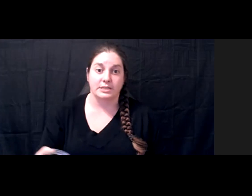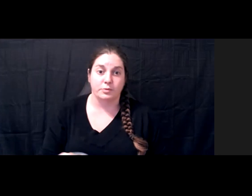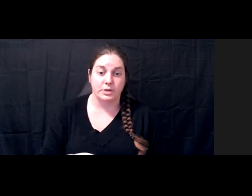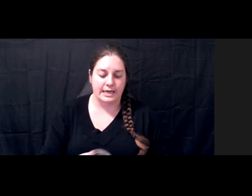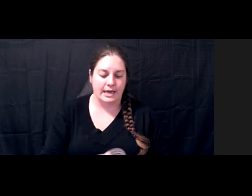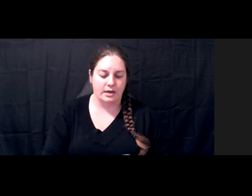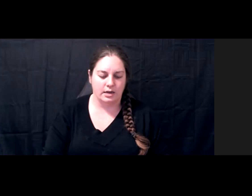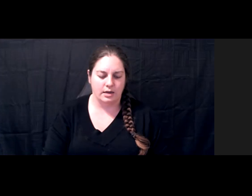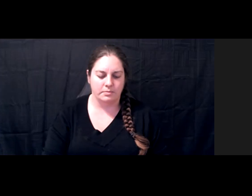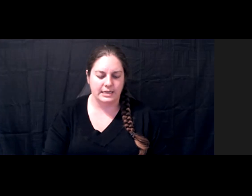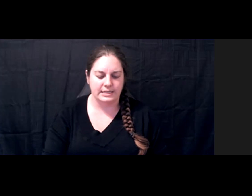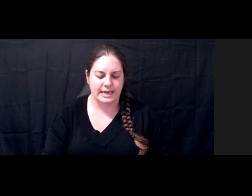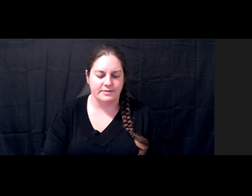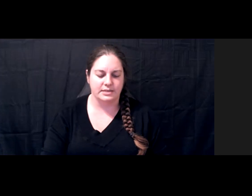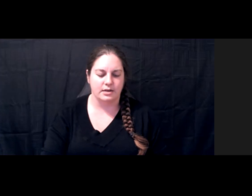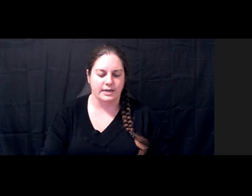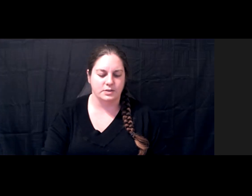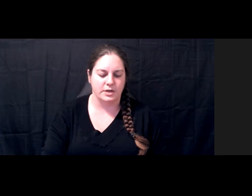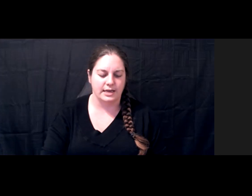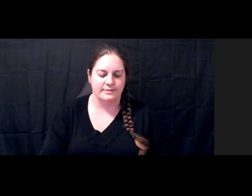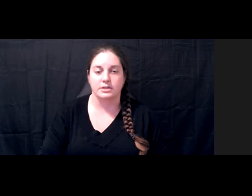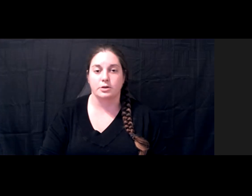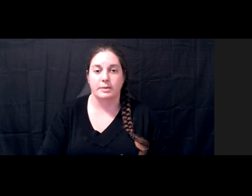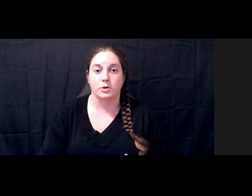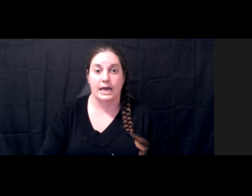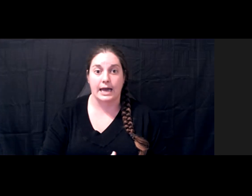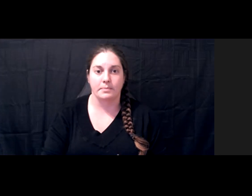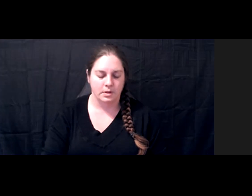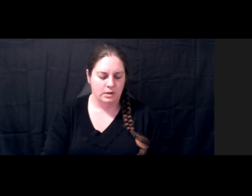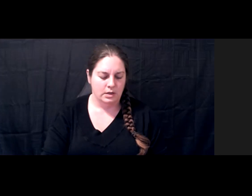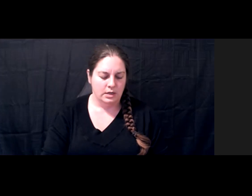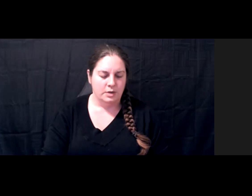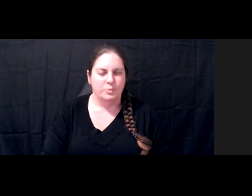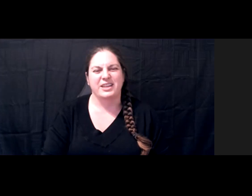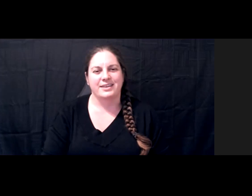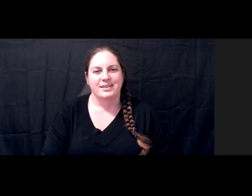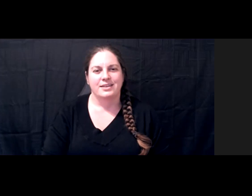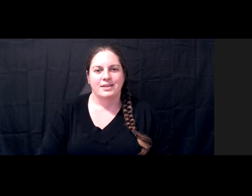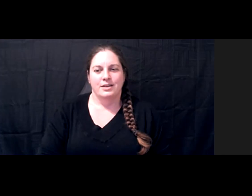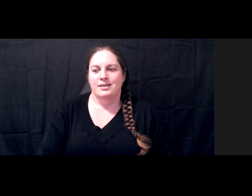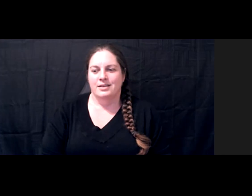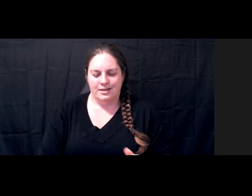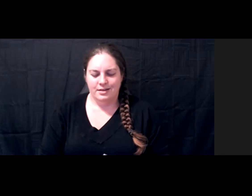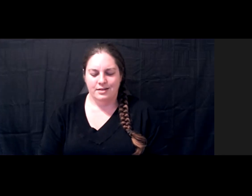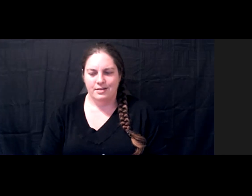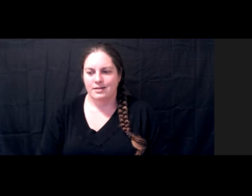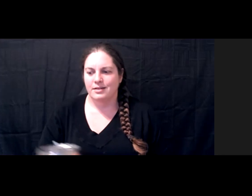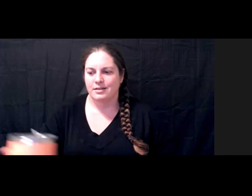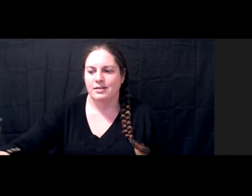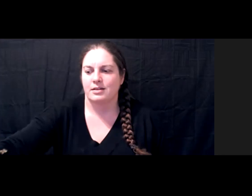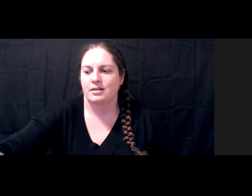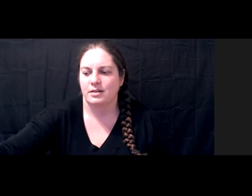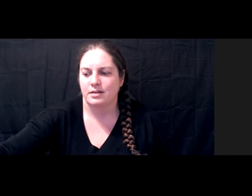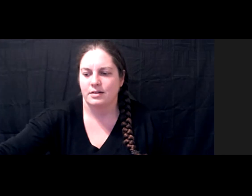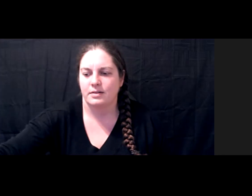out because if we can't get to Canvas until next week, that gives a little bit more time. Yeah, I know. Like, In fact, there are some students